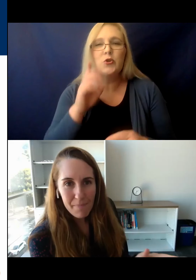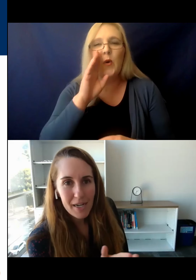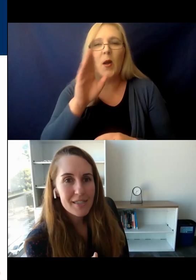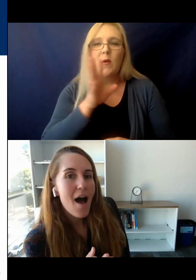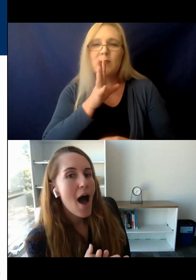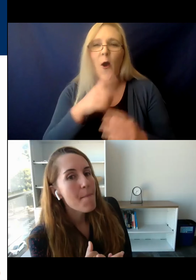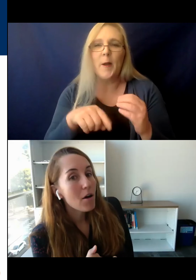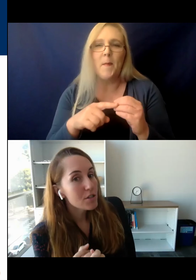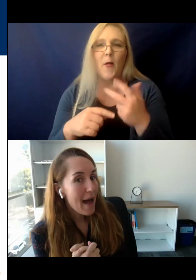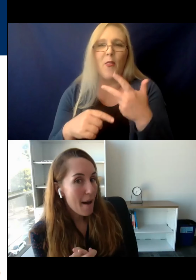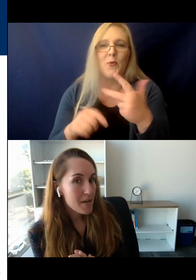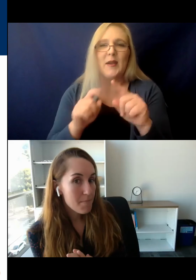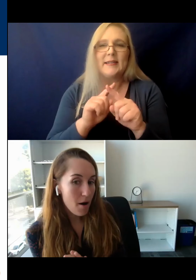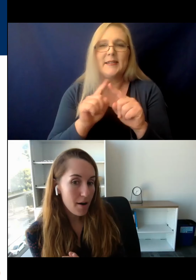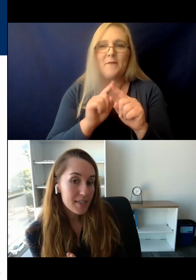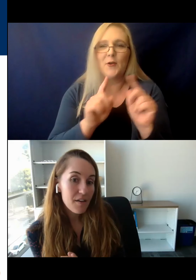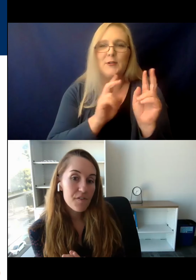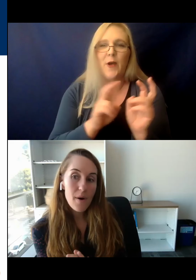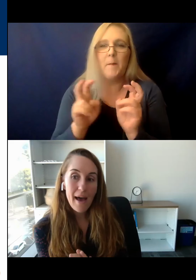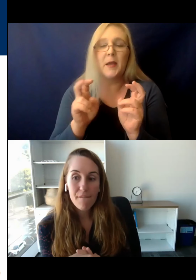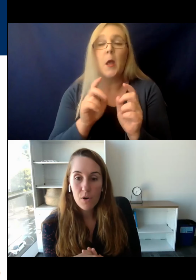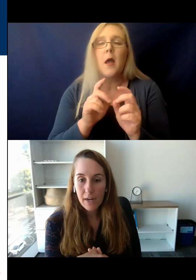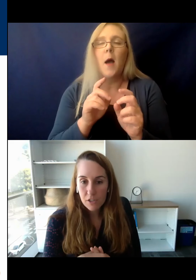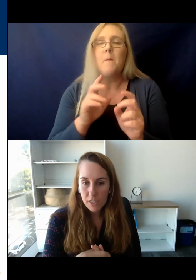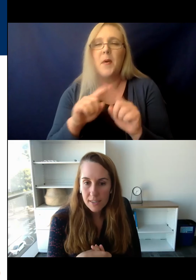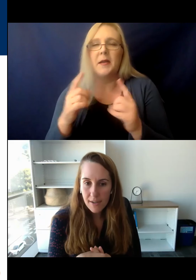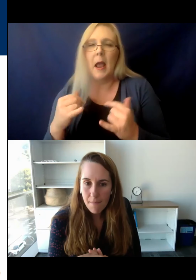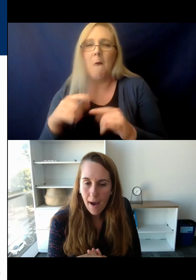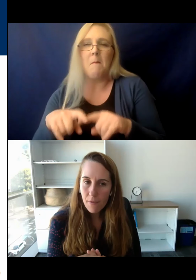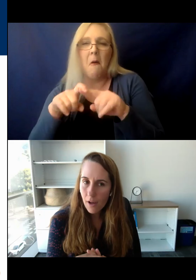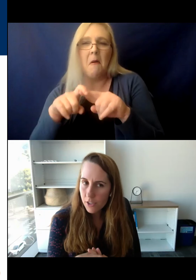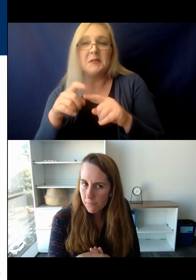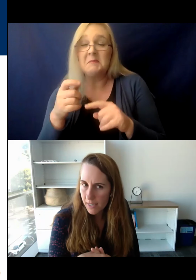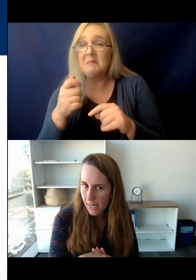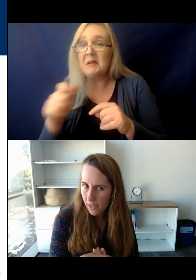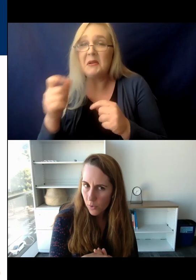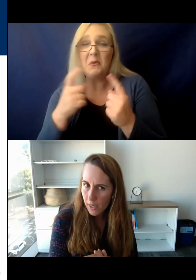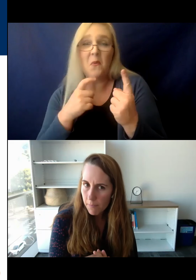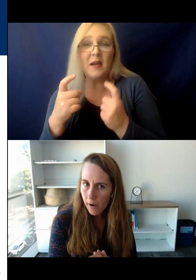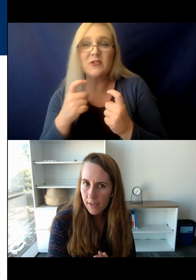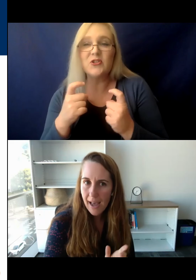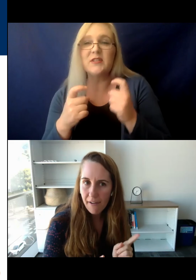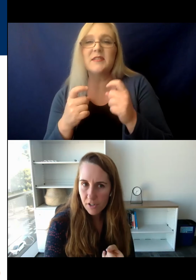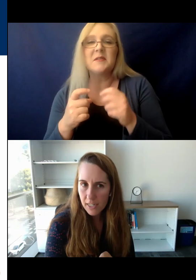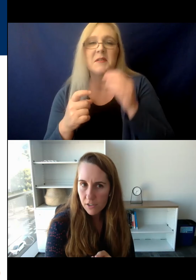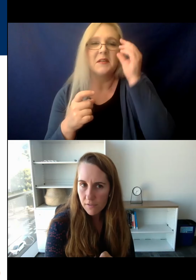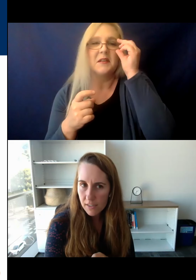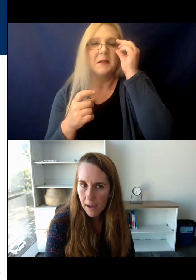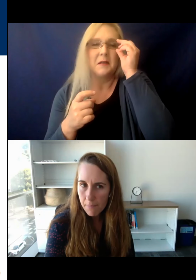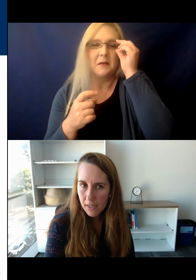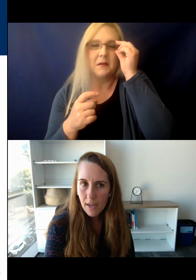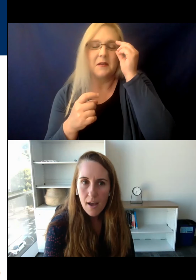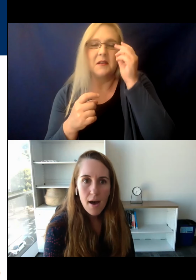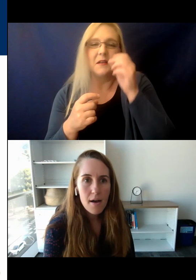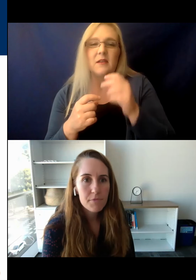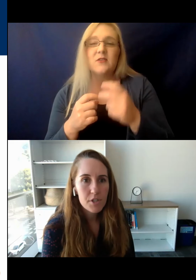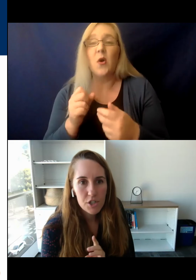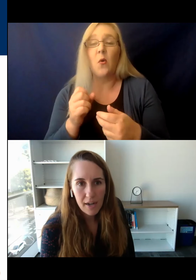different topics. I'm also happy to pause if you have questions. I'll just take a quick pause after each of these